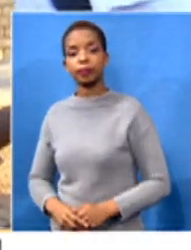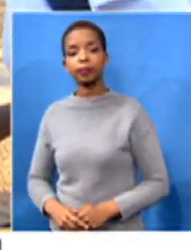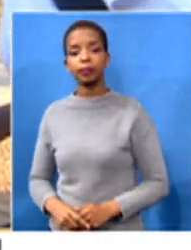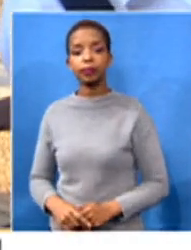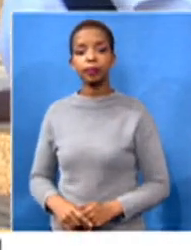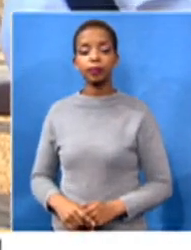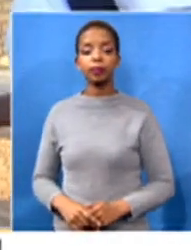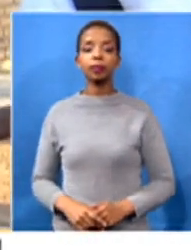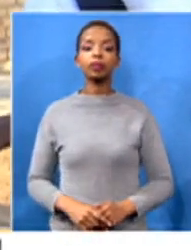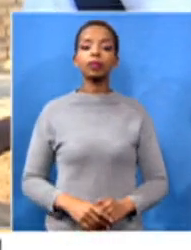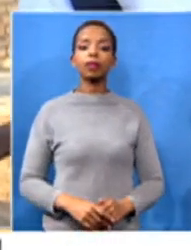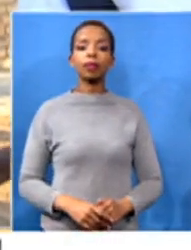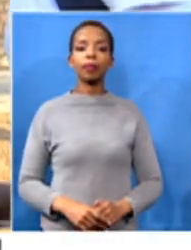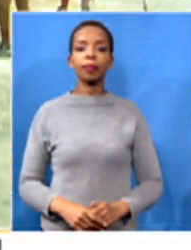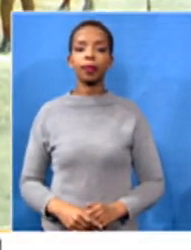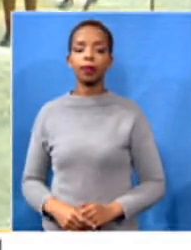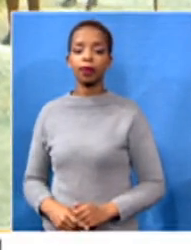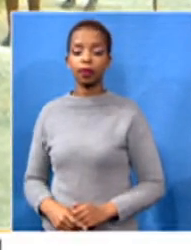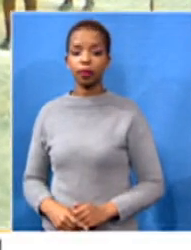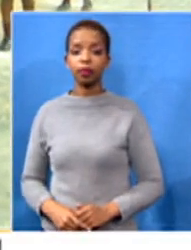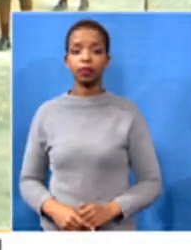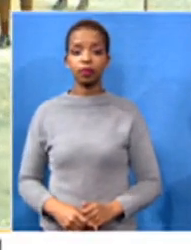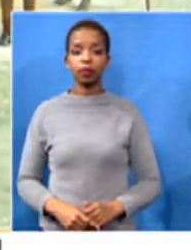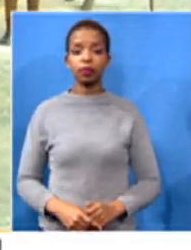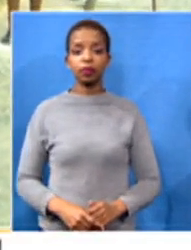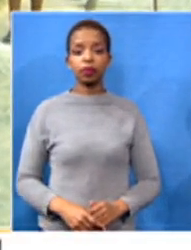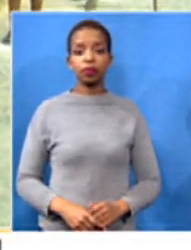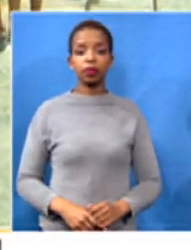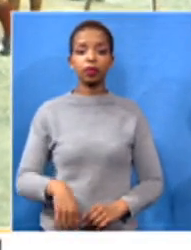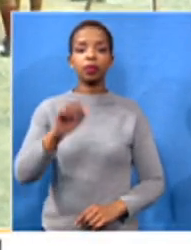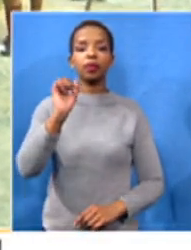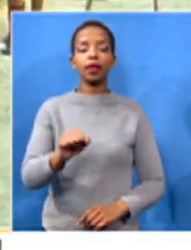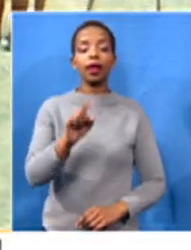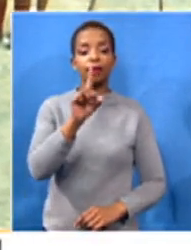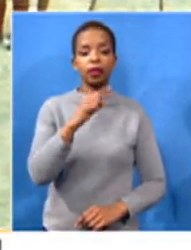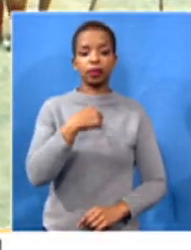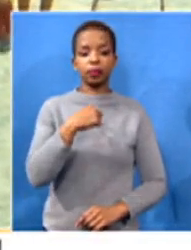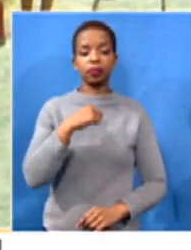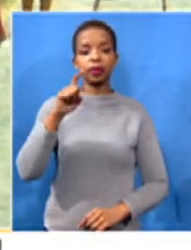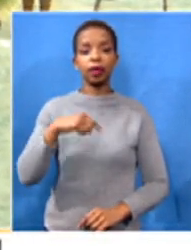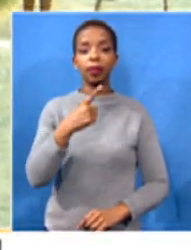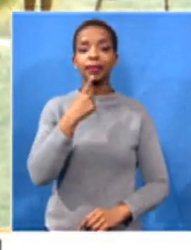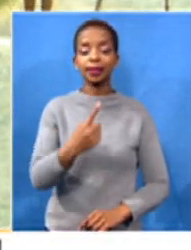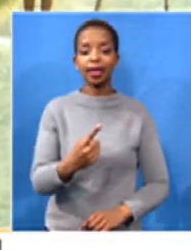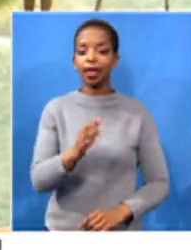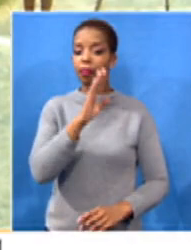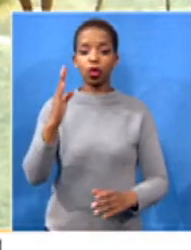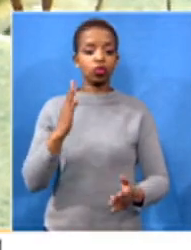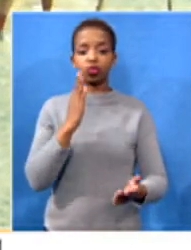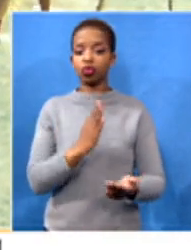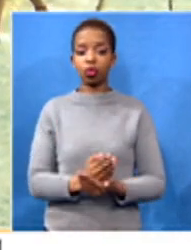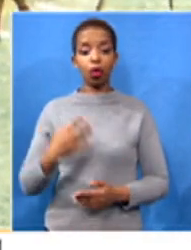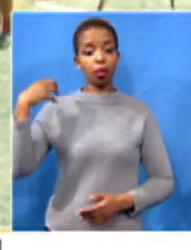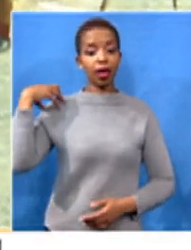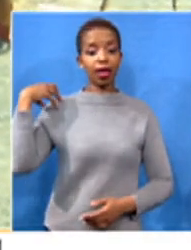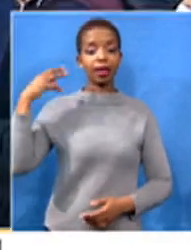Yeah. Again, the first thing I need to say is I'm not sure that the minister, Mashekha, is feeling defeated. I think what she's